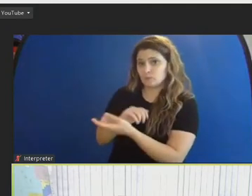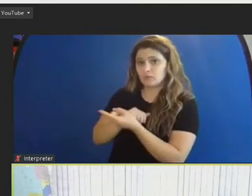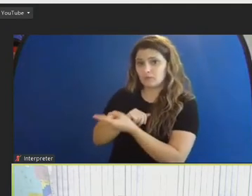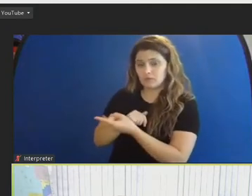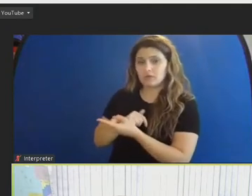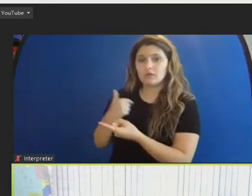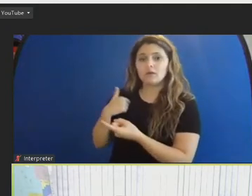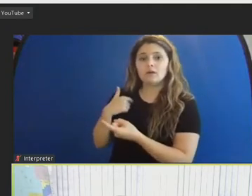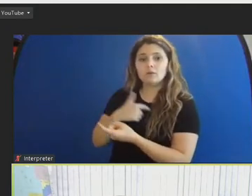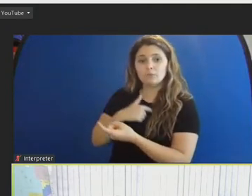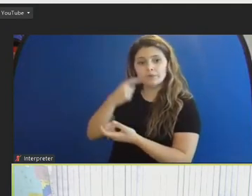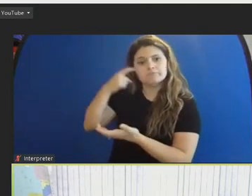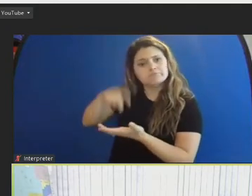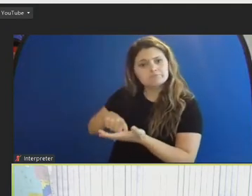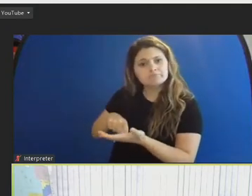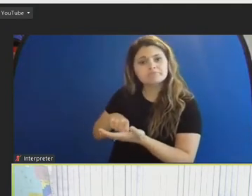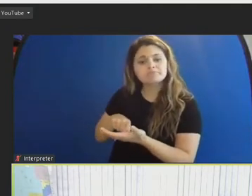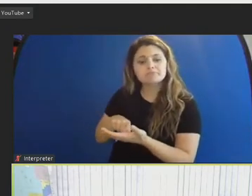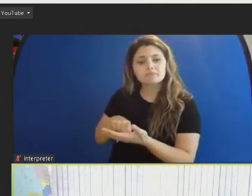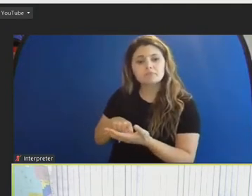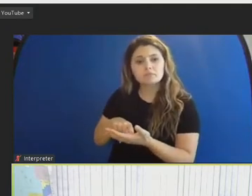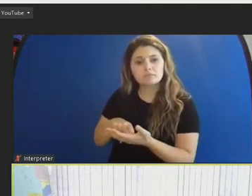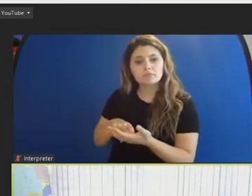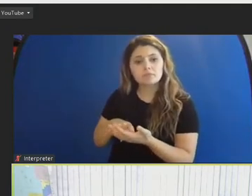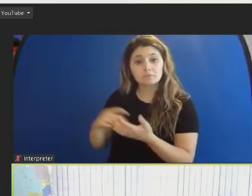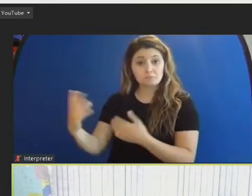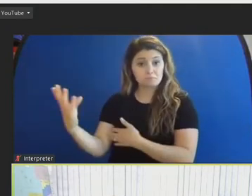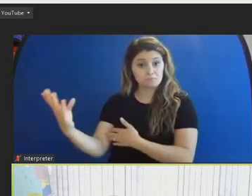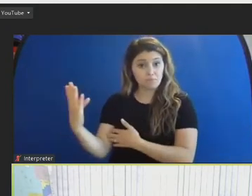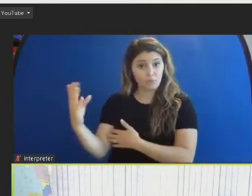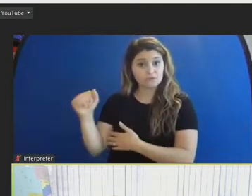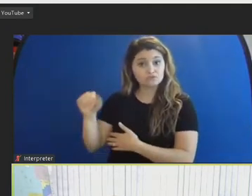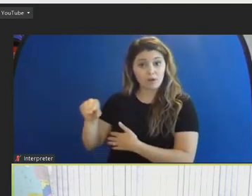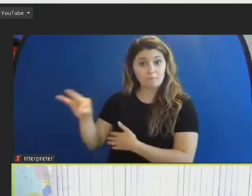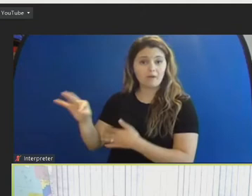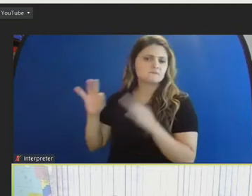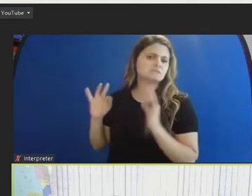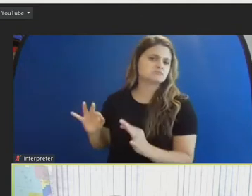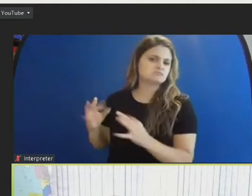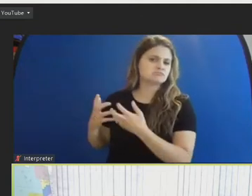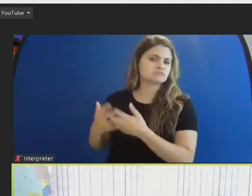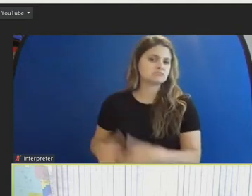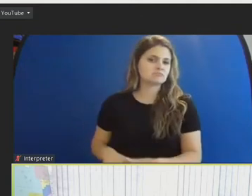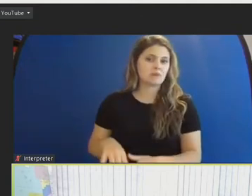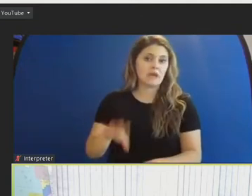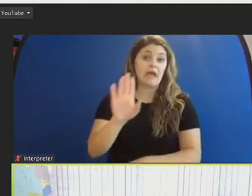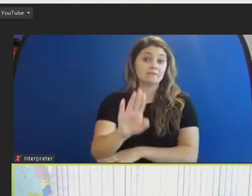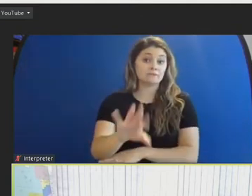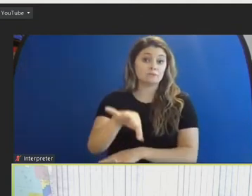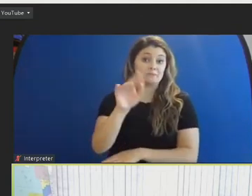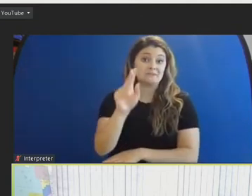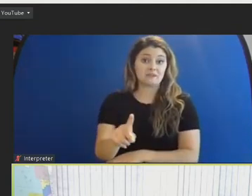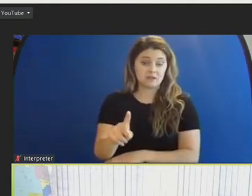were seeing really the morning drop-off went well, but the afternoon pickup,